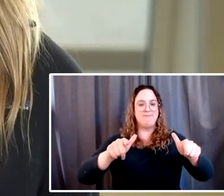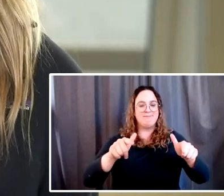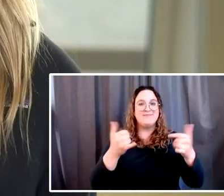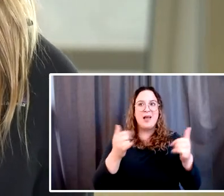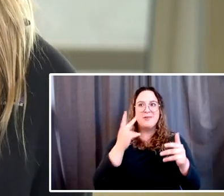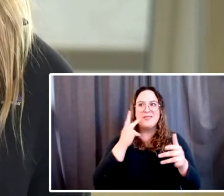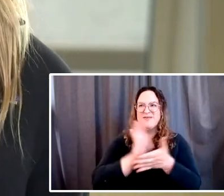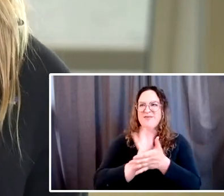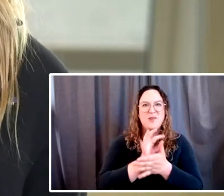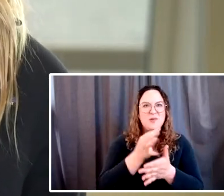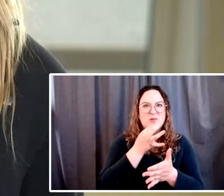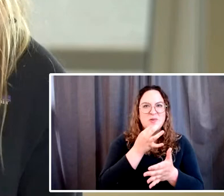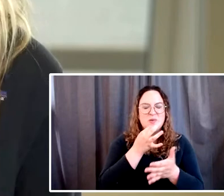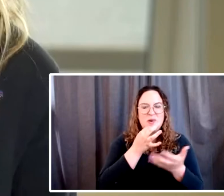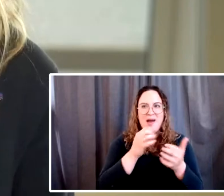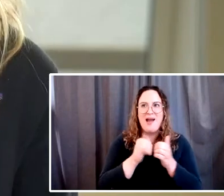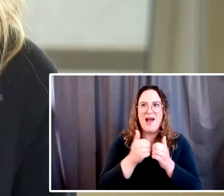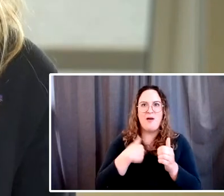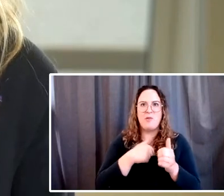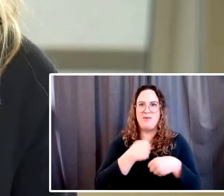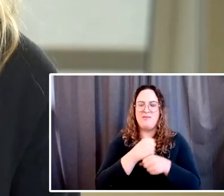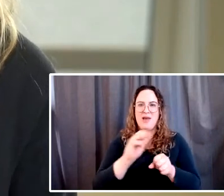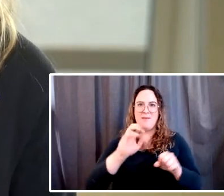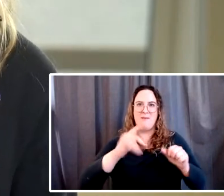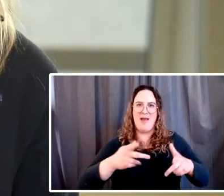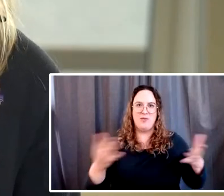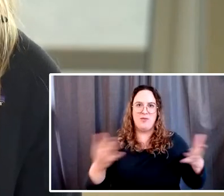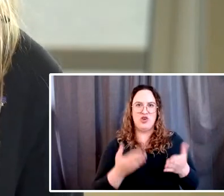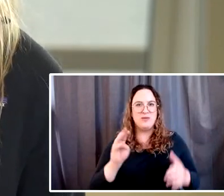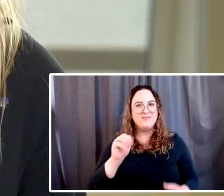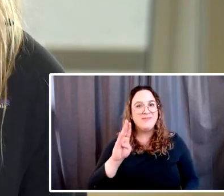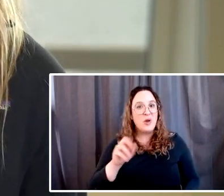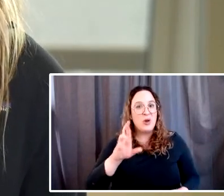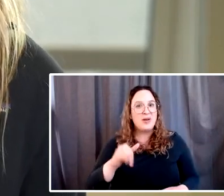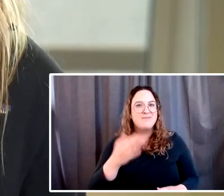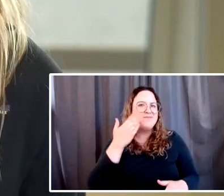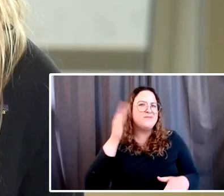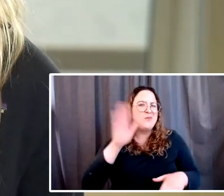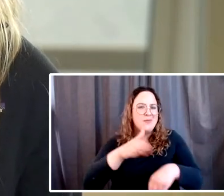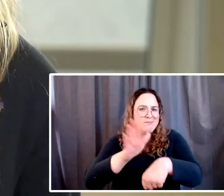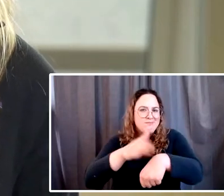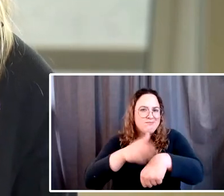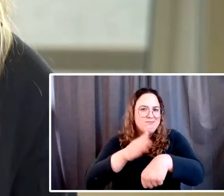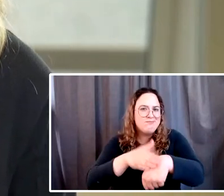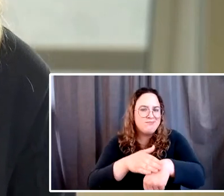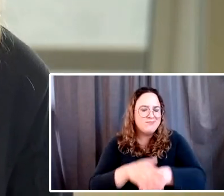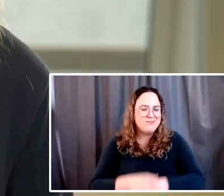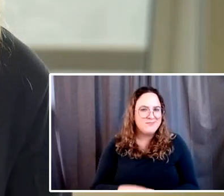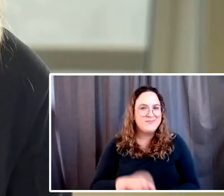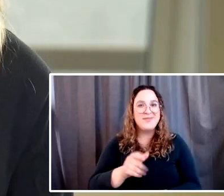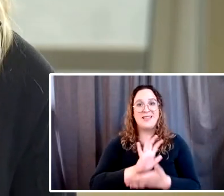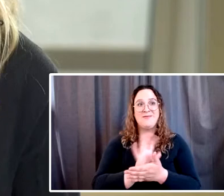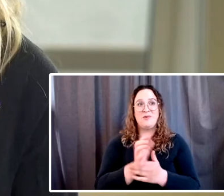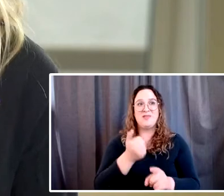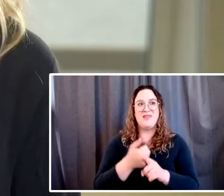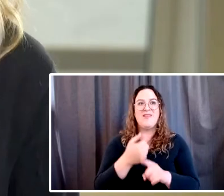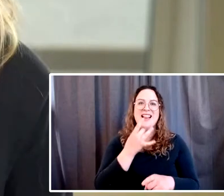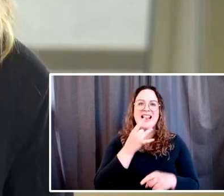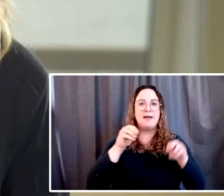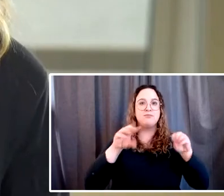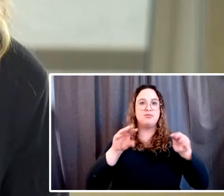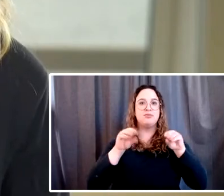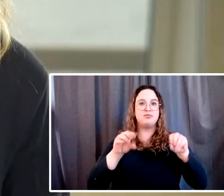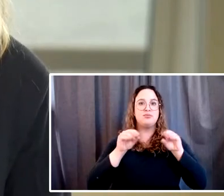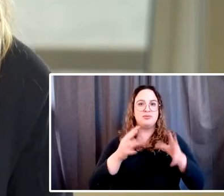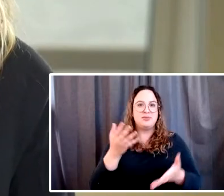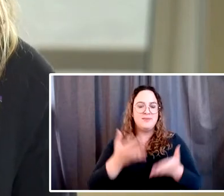research questions here at MBARI. Just a heads up, viewer discretion is advised, as this animation has flashing lights and may